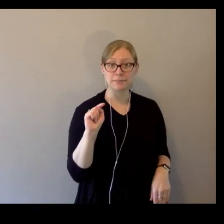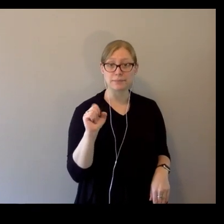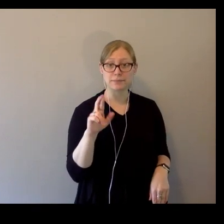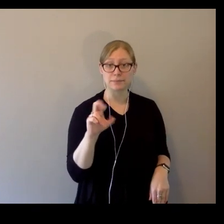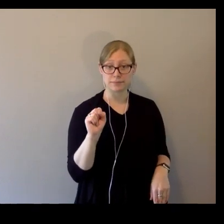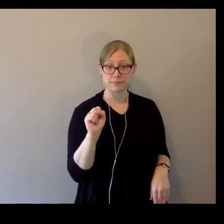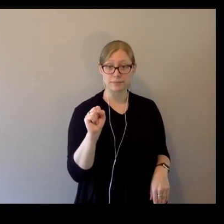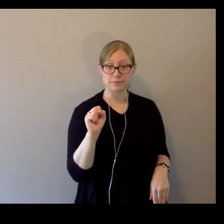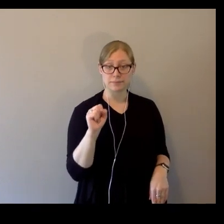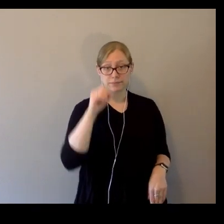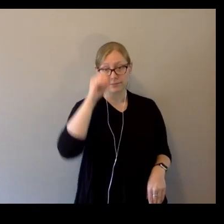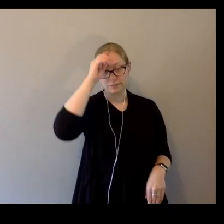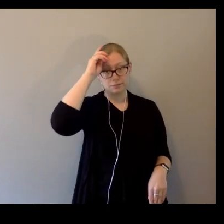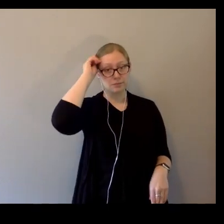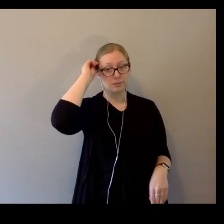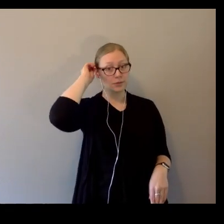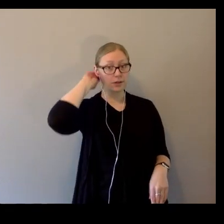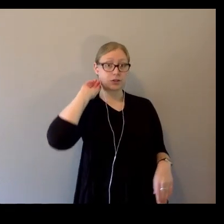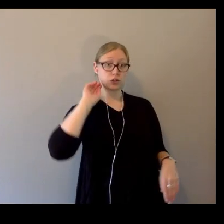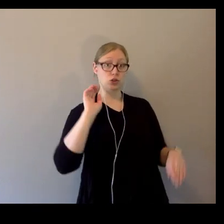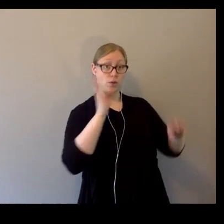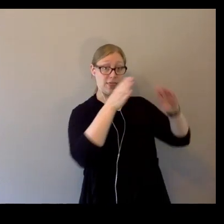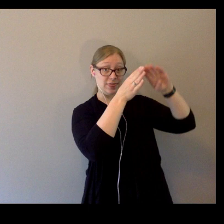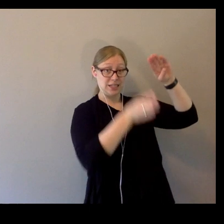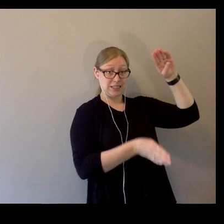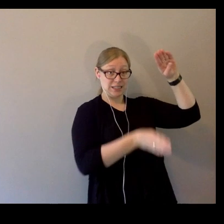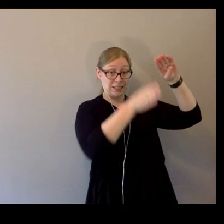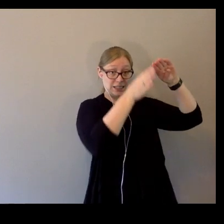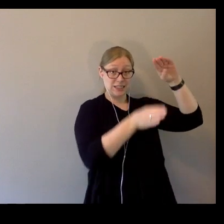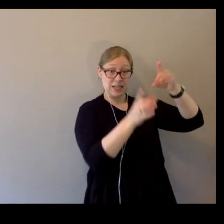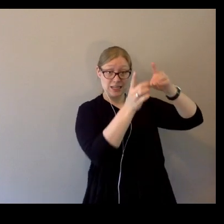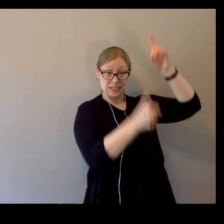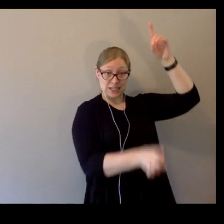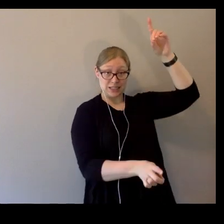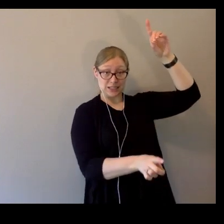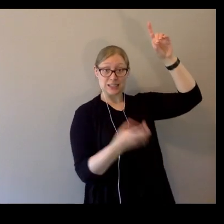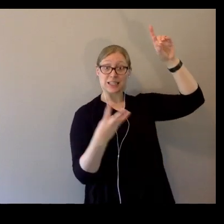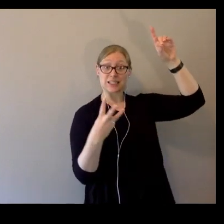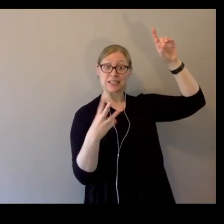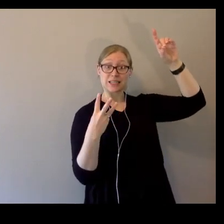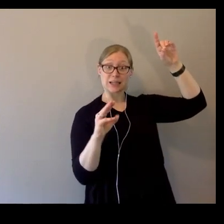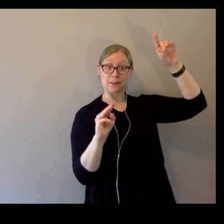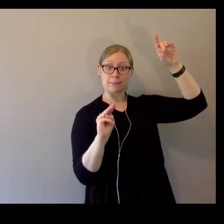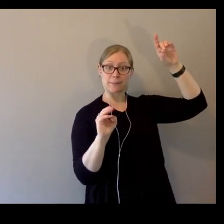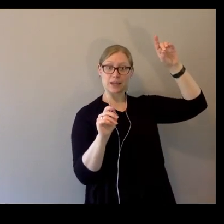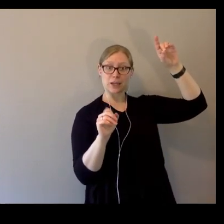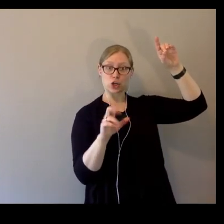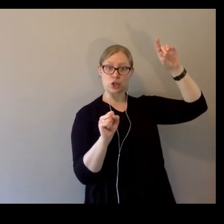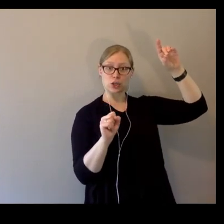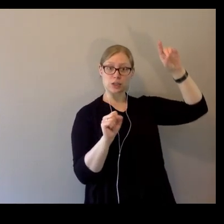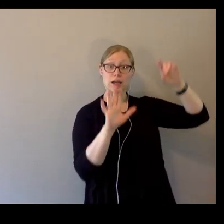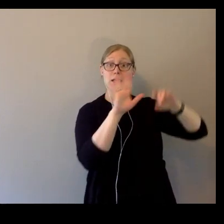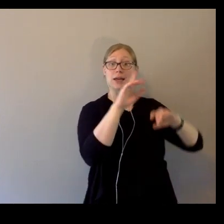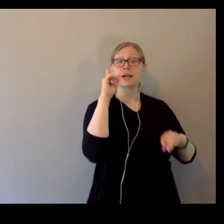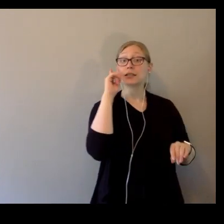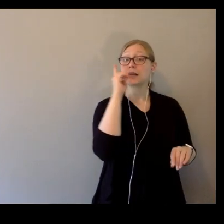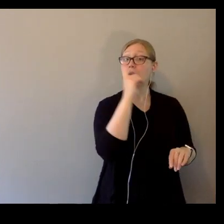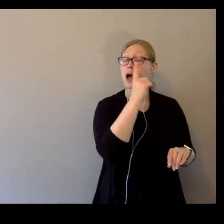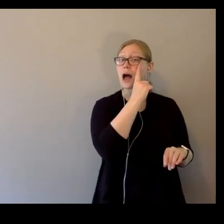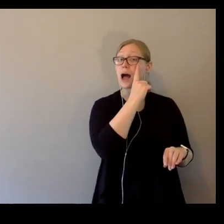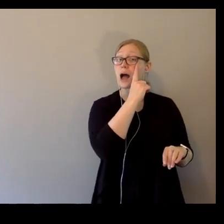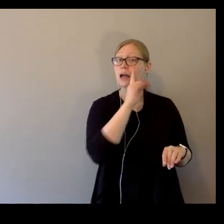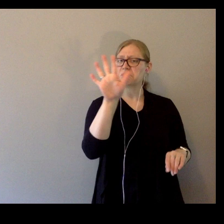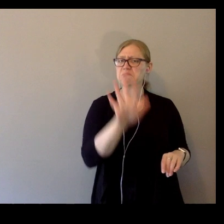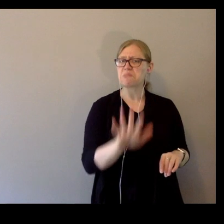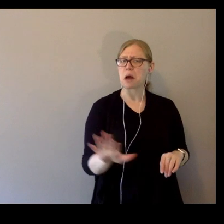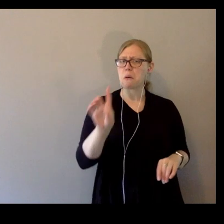so this is the distance is 16 meters. John's eye level is about 1.8 meters from the rooftop. So